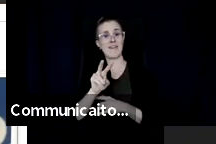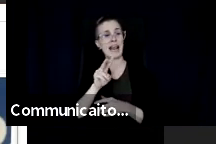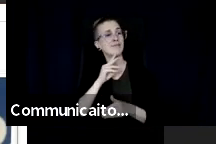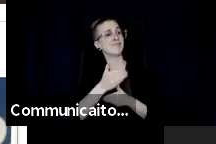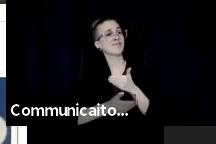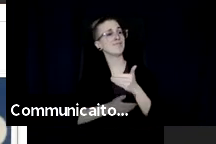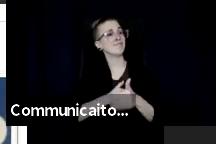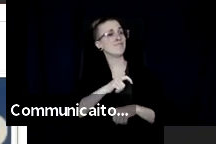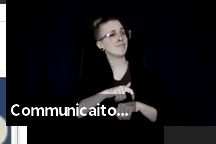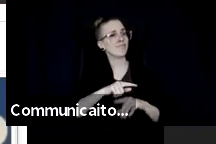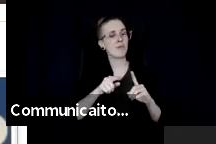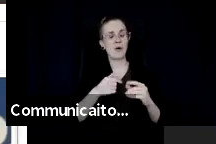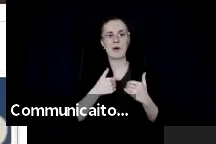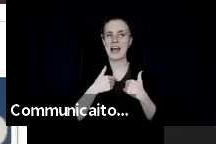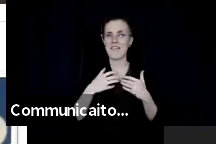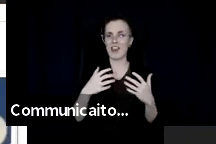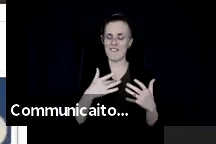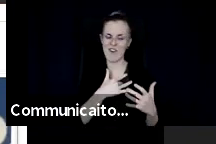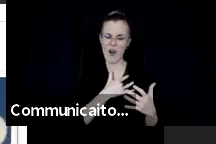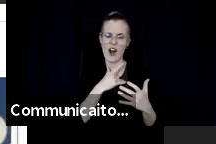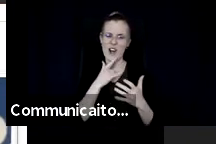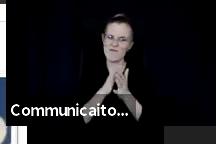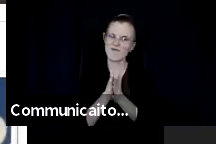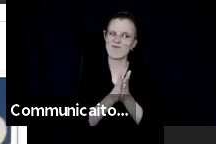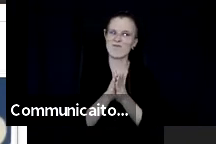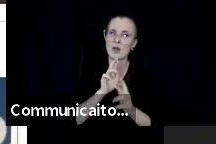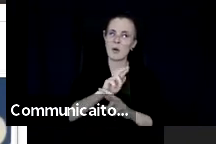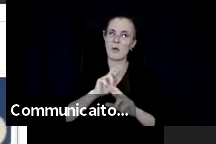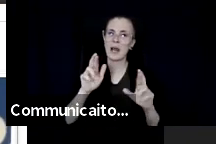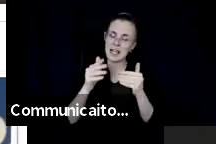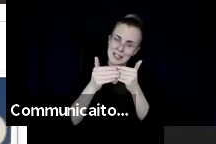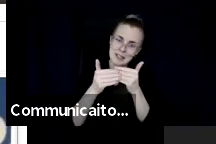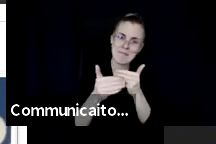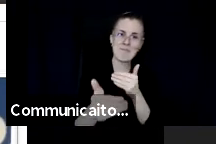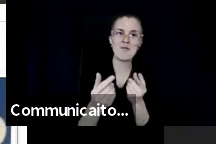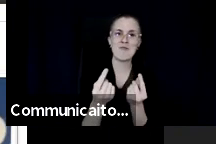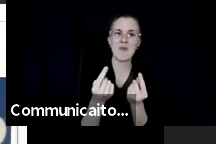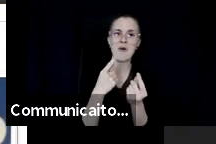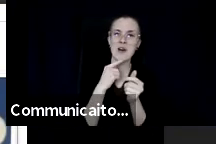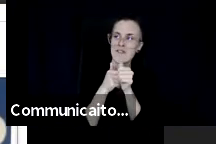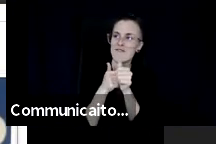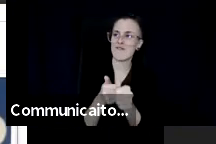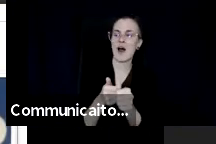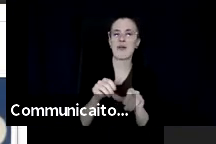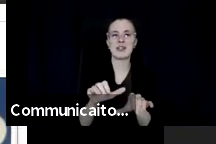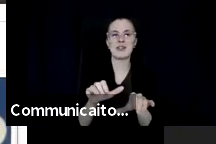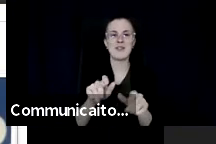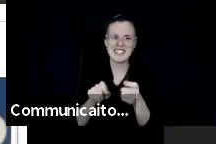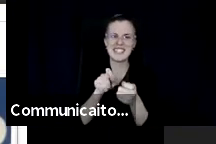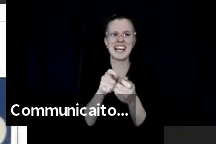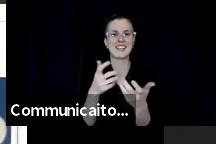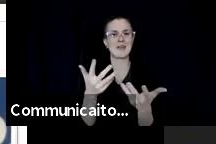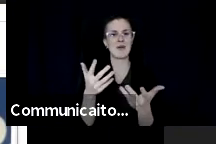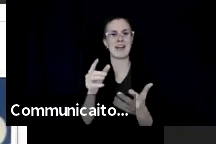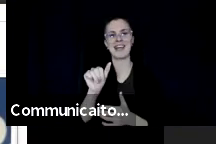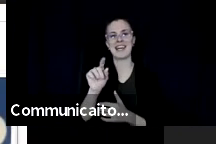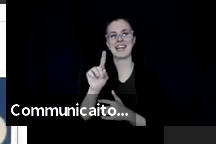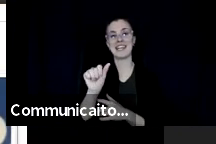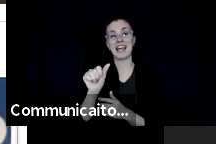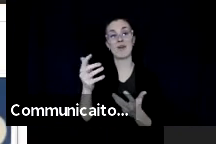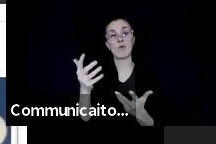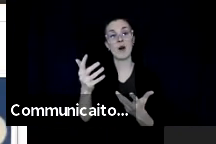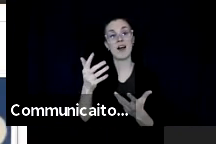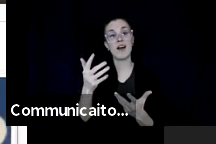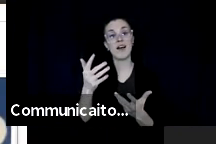We're ready to move forward and do exactly what ADA wanted to do, which is empower people with disabilities to be